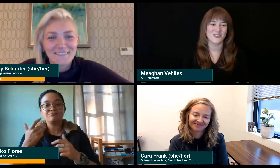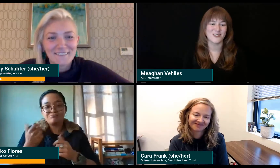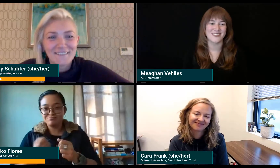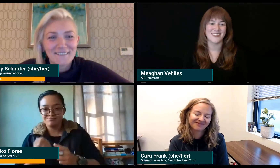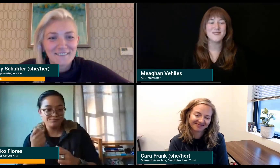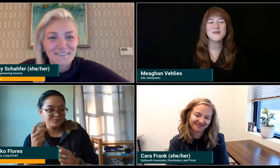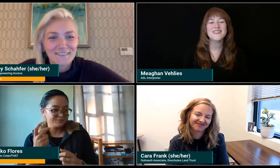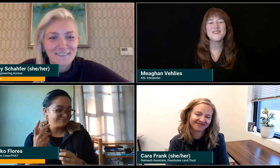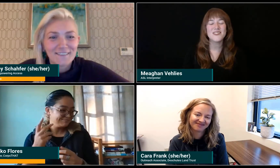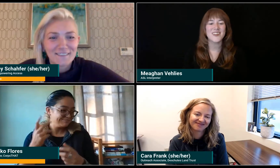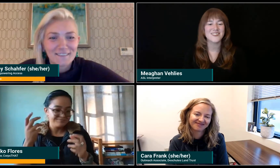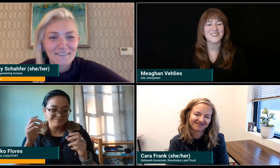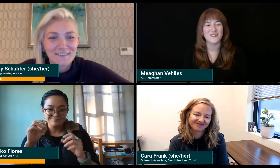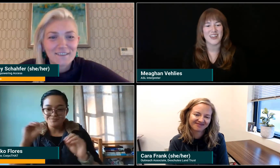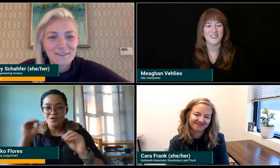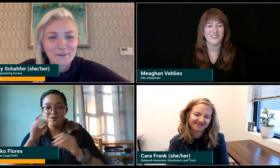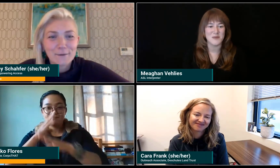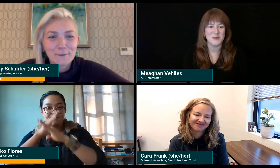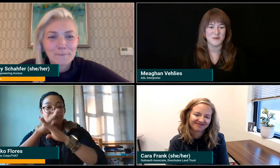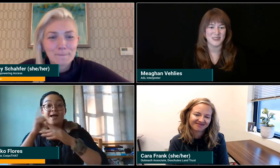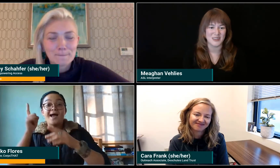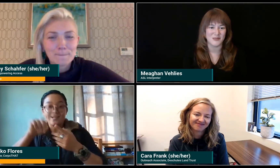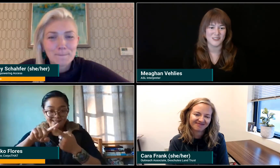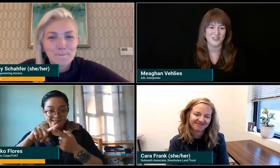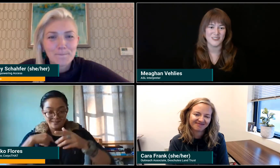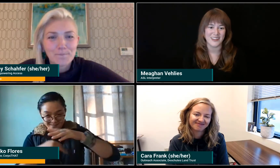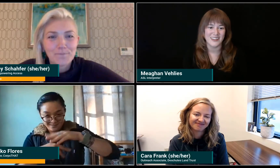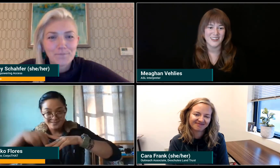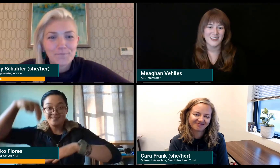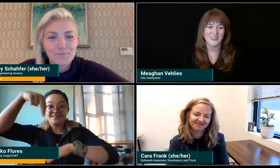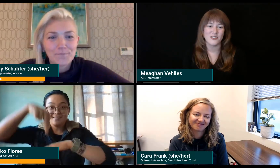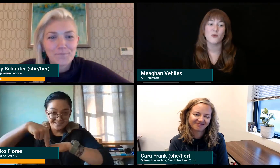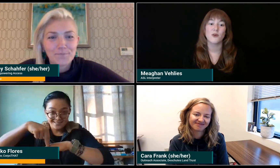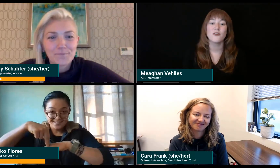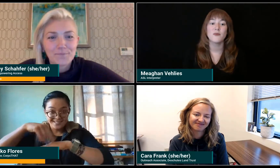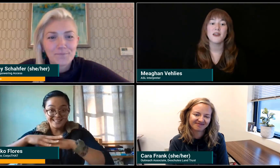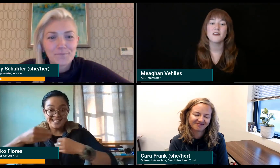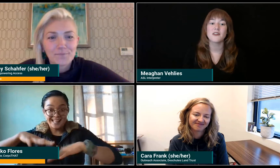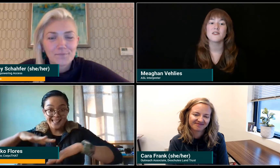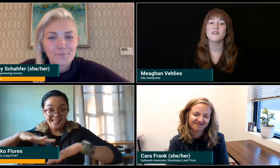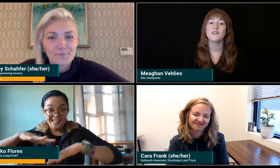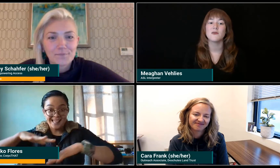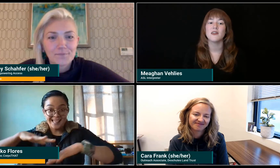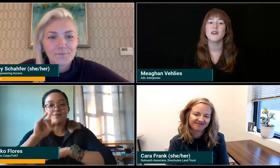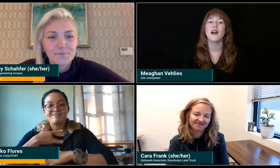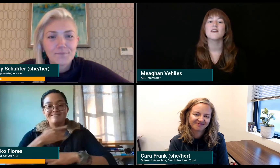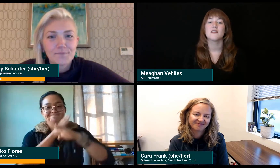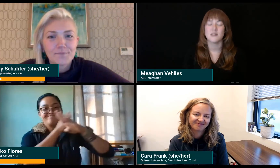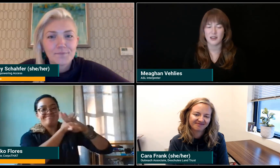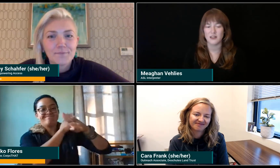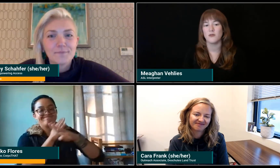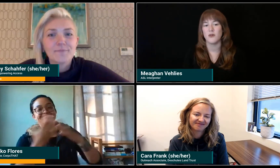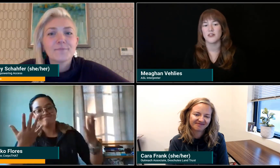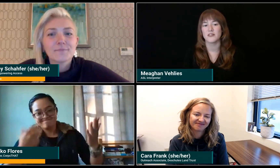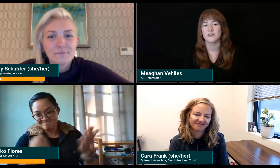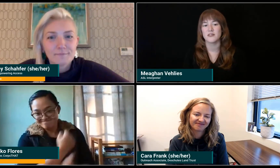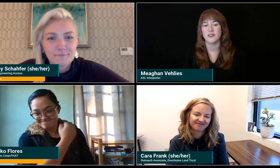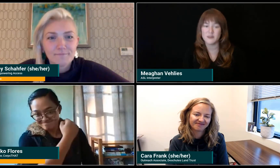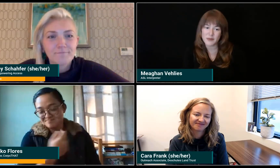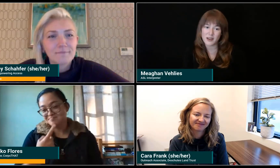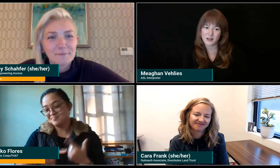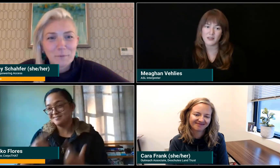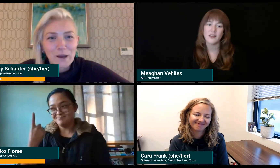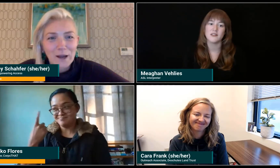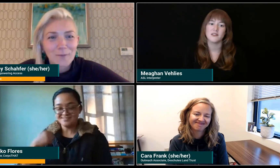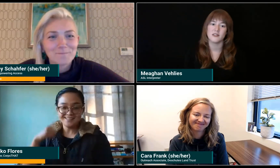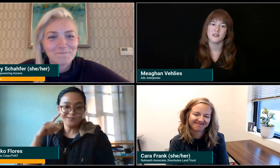a little bit of an advantage that we have as deaf people, being able to do that. There were no barriers until we got out of the water